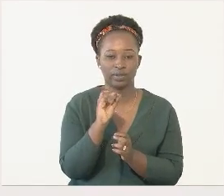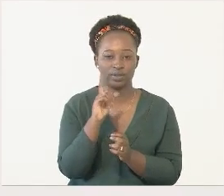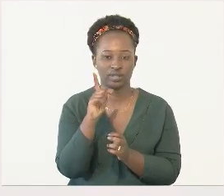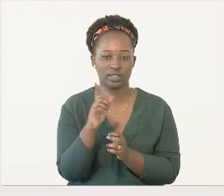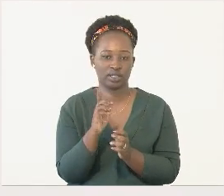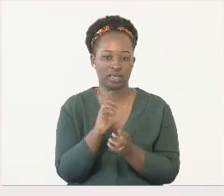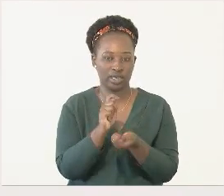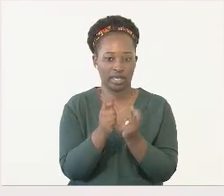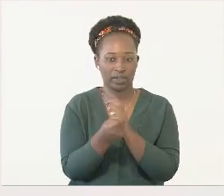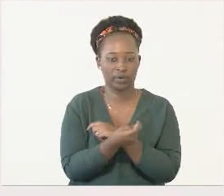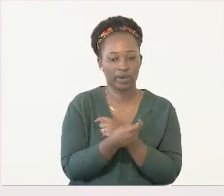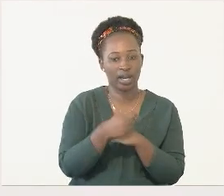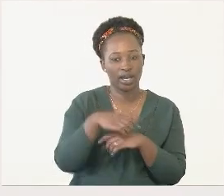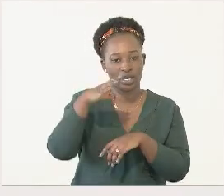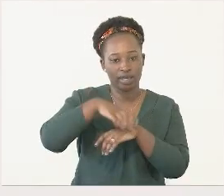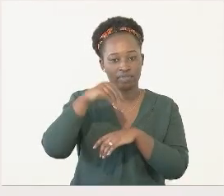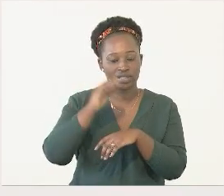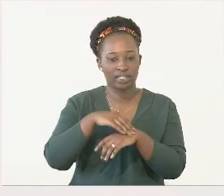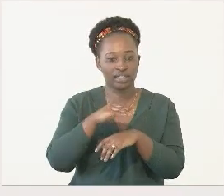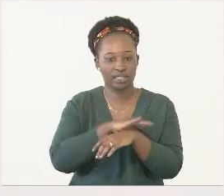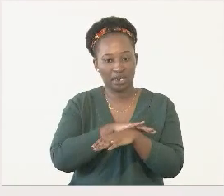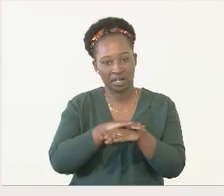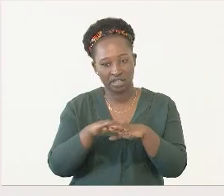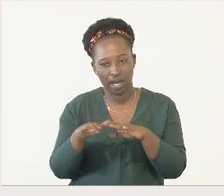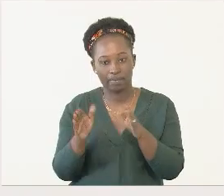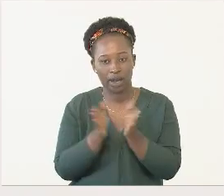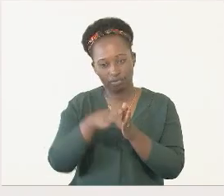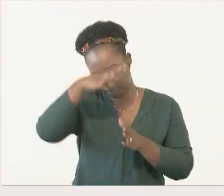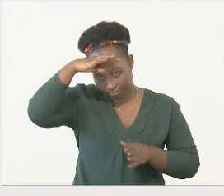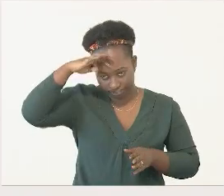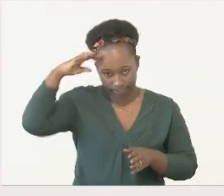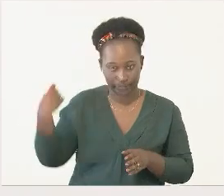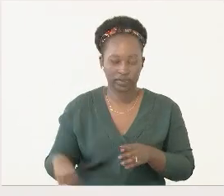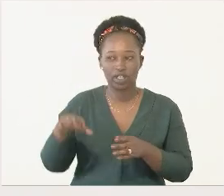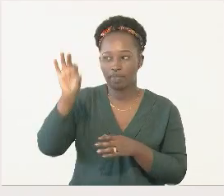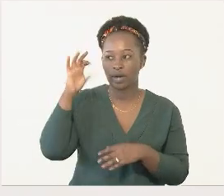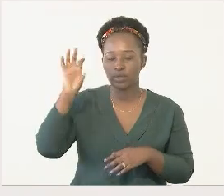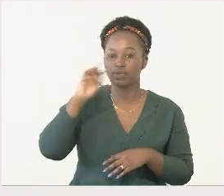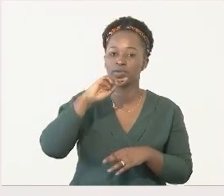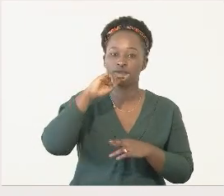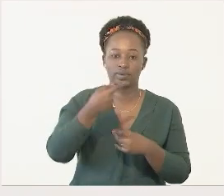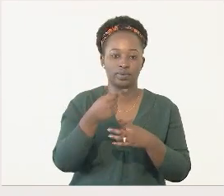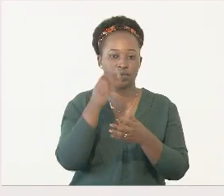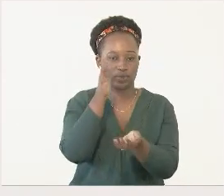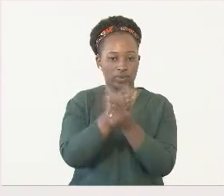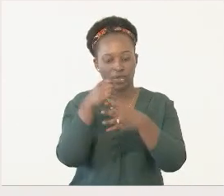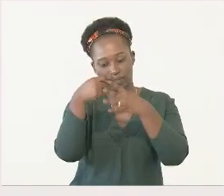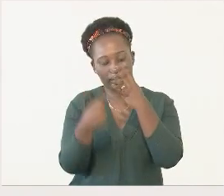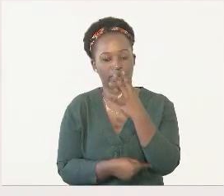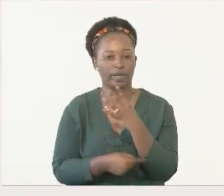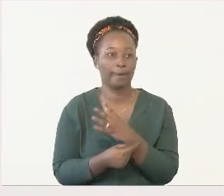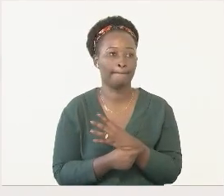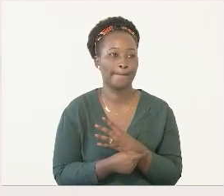hair rise flat on the skin, and sweat occurs. So you choose among all these 4 objective